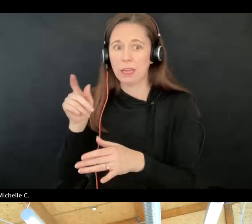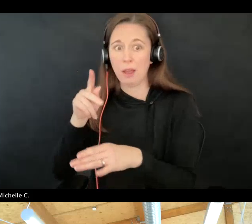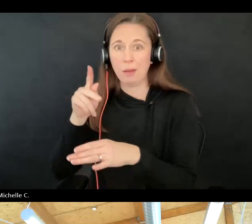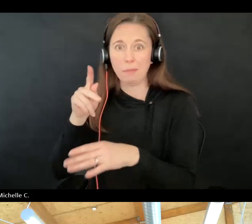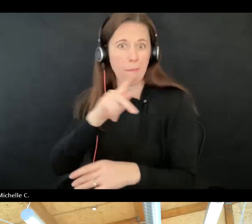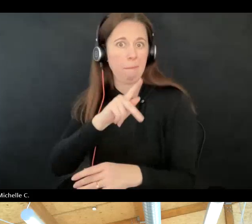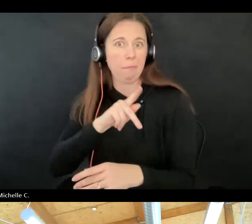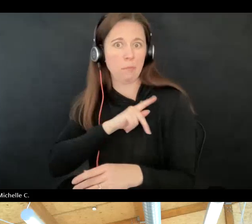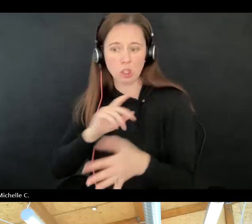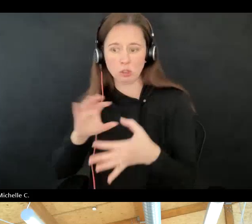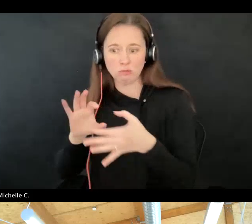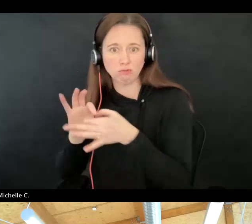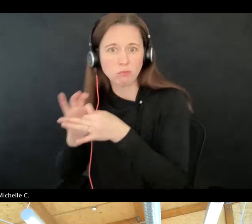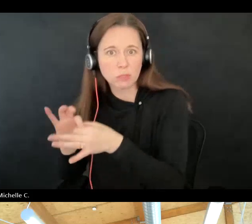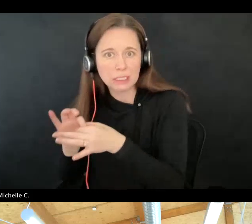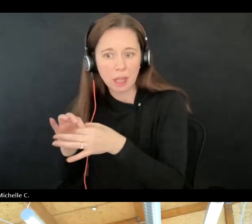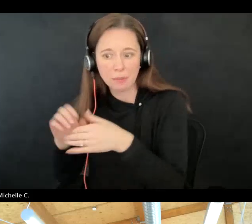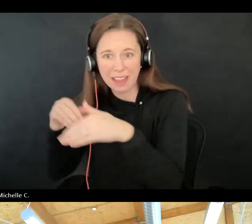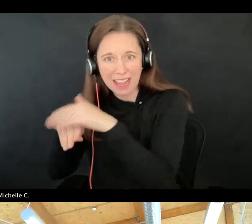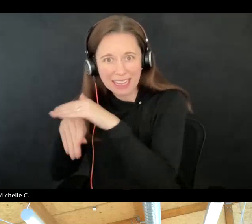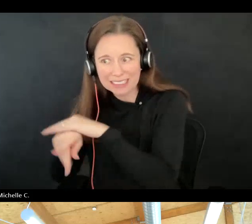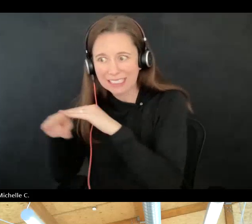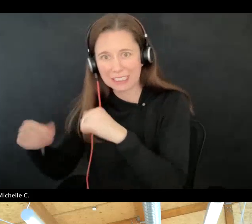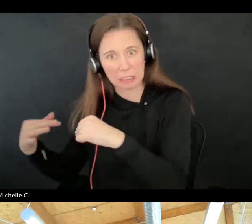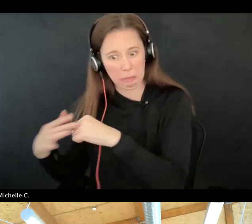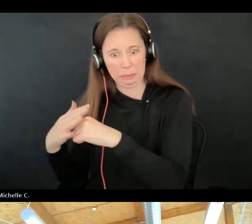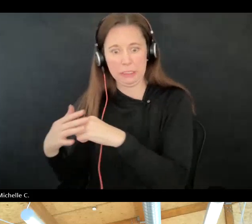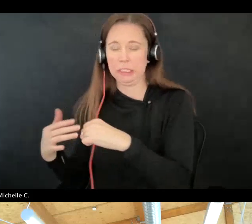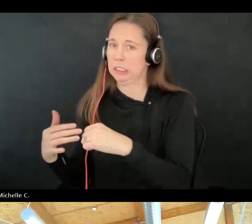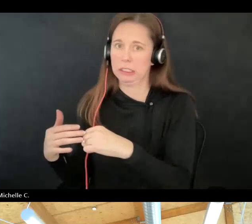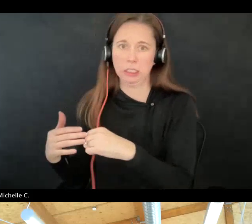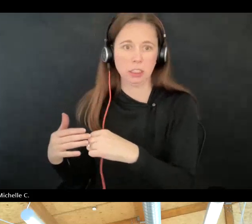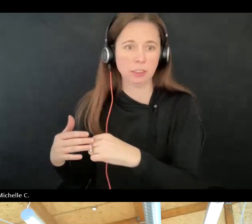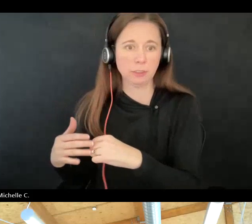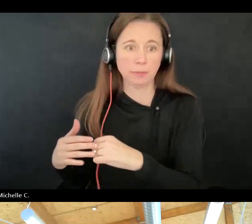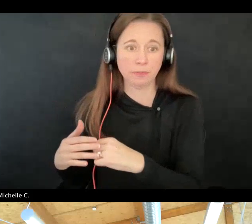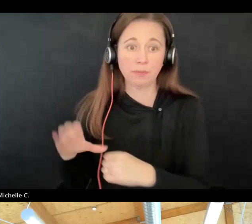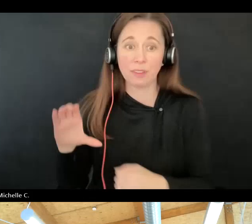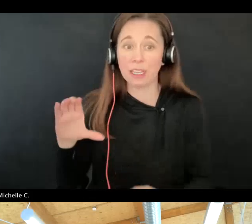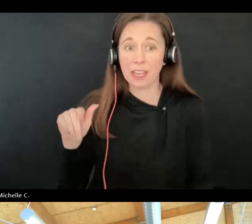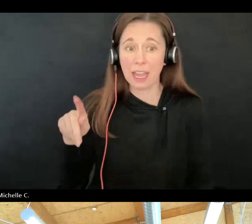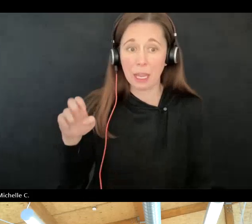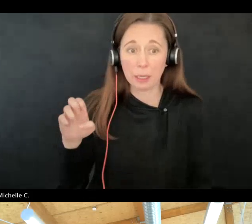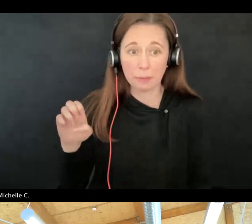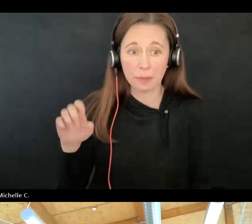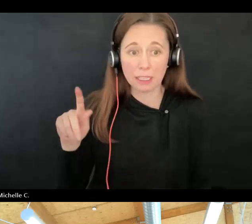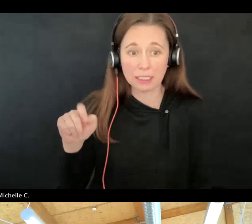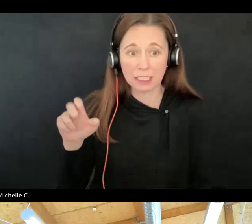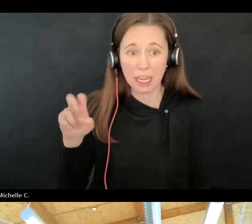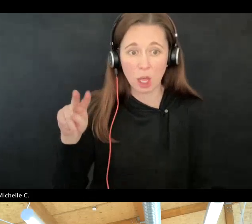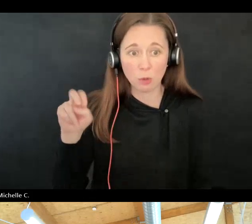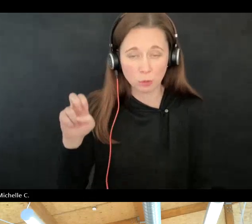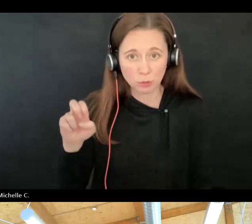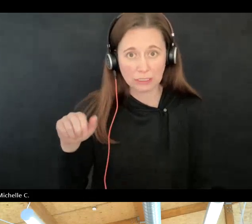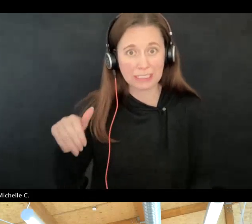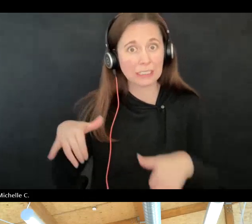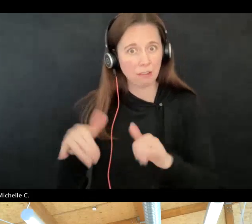the beach. Cape Charles Beach is one of the few, and still is one of the few places on the shore that has a public